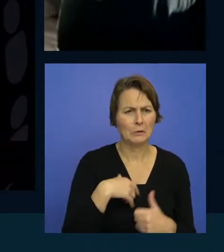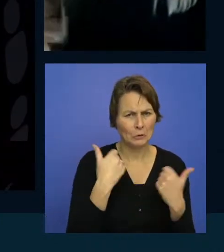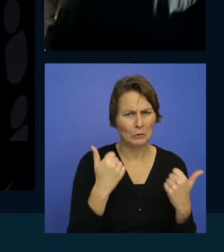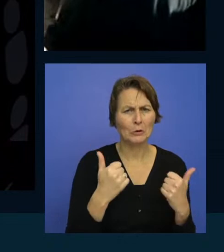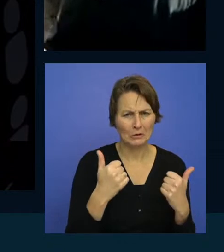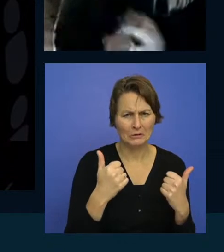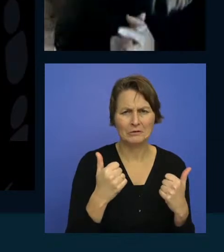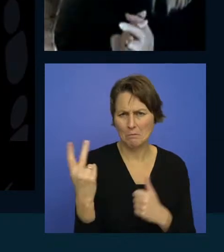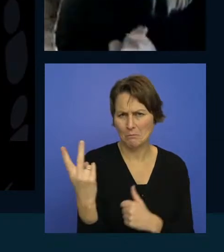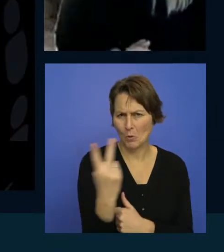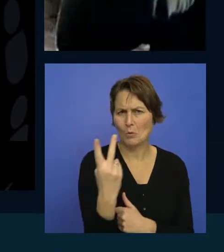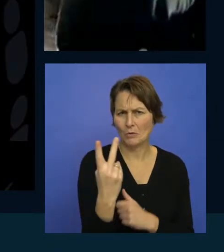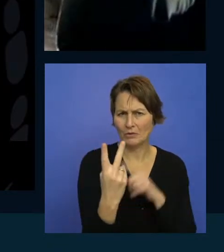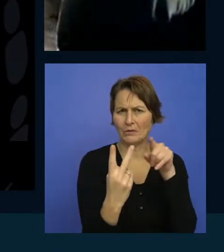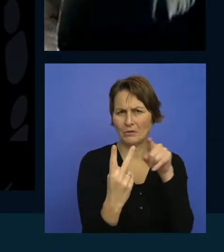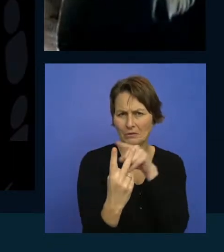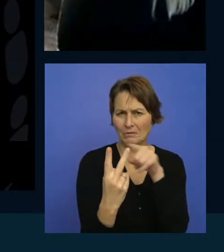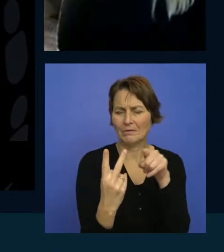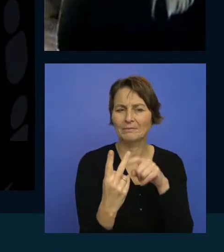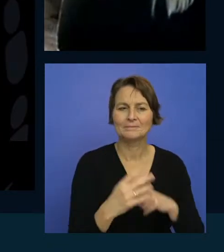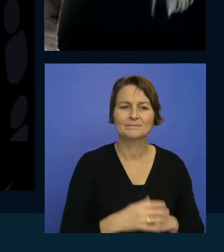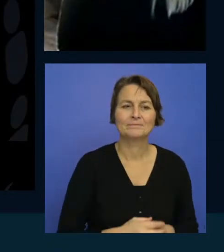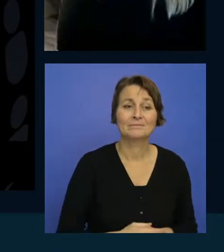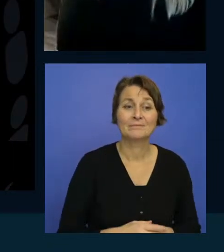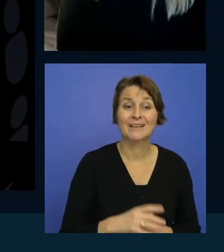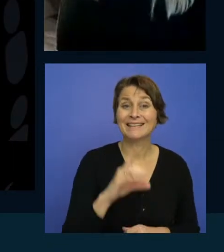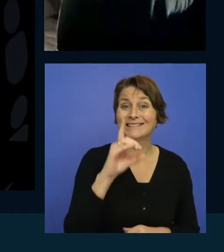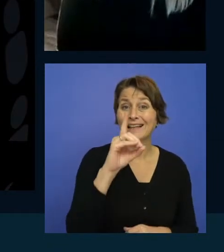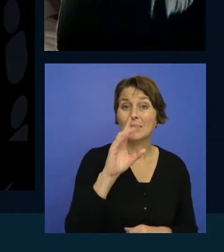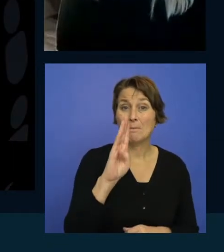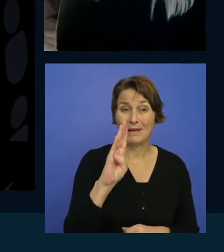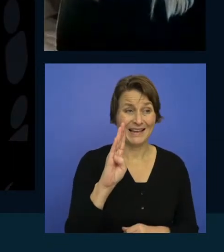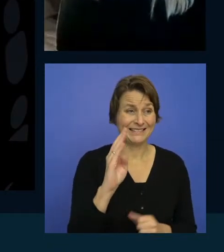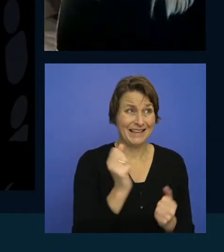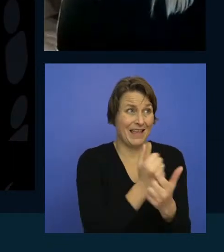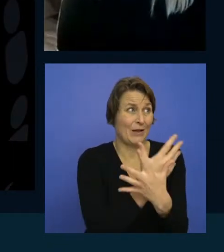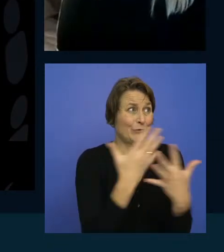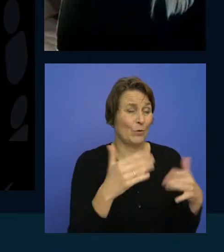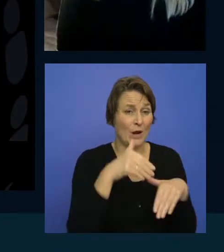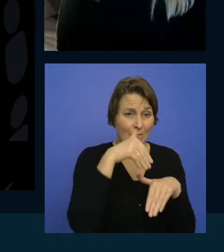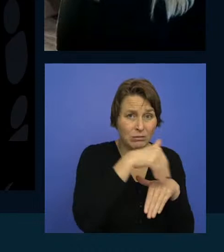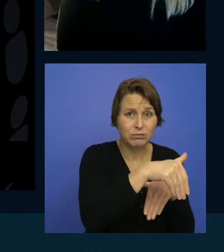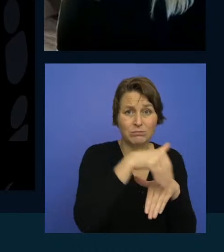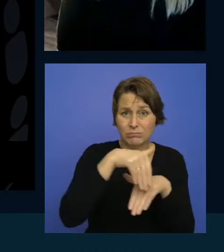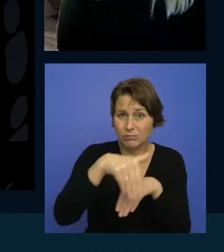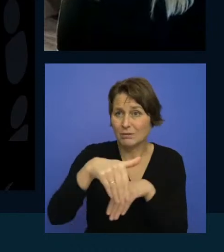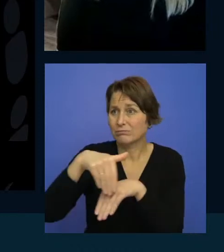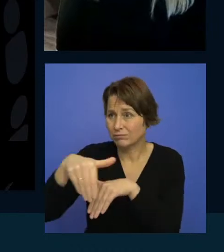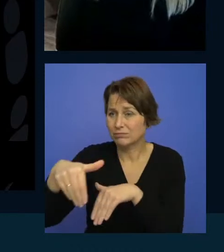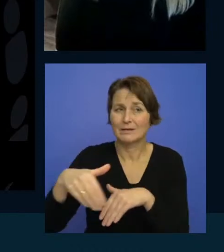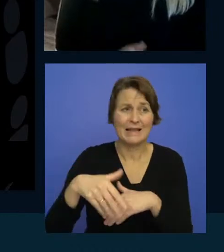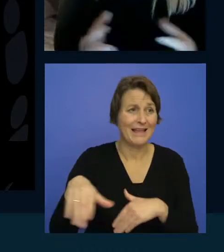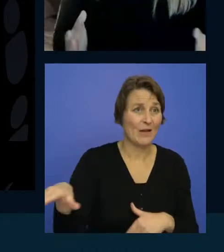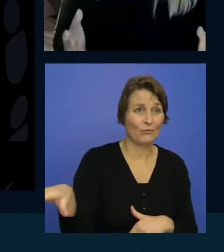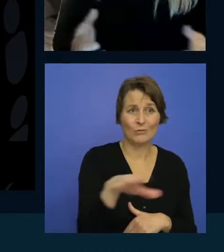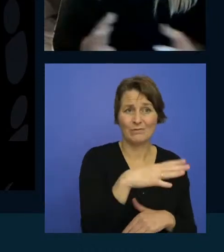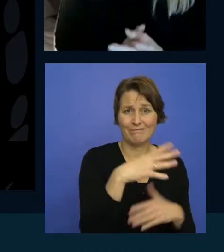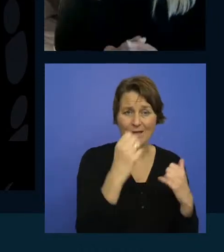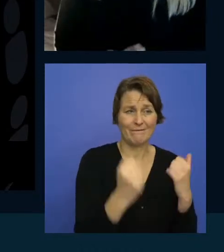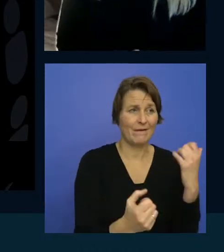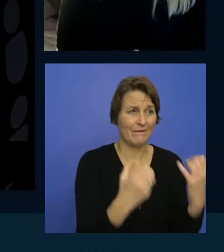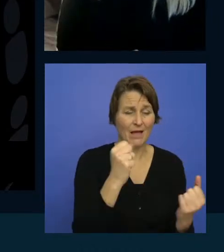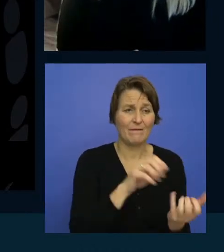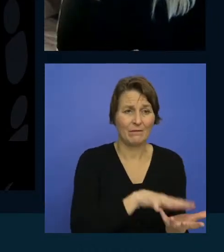And yeah, data is everywhere, as Rohan just pointed clearly out. Everyone is